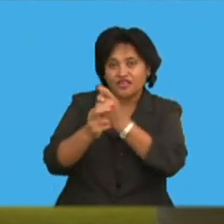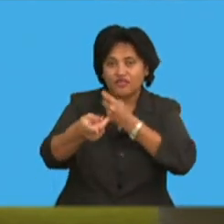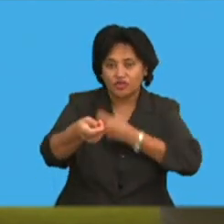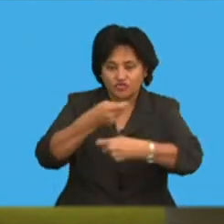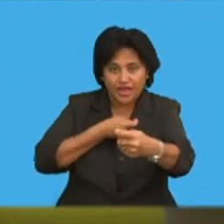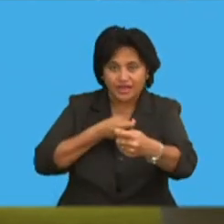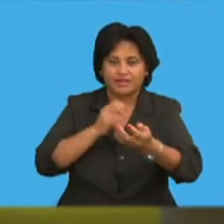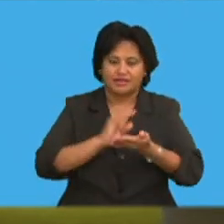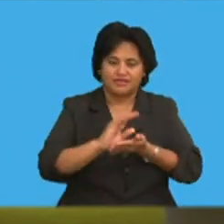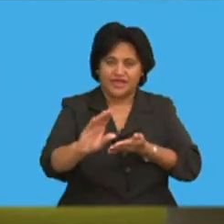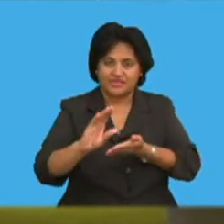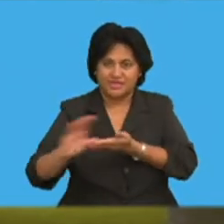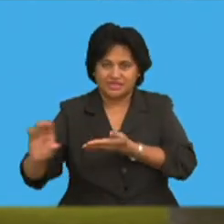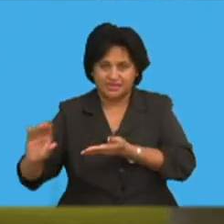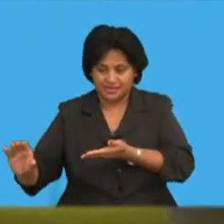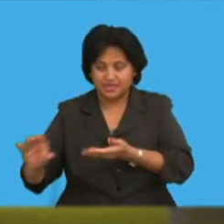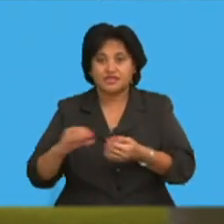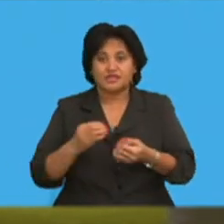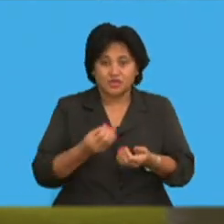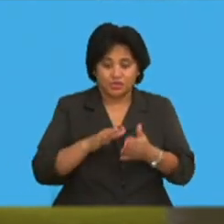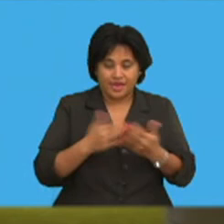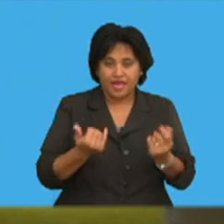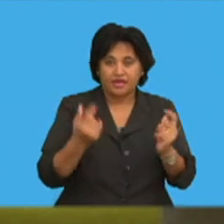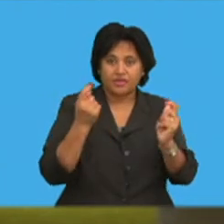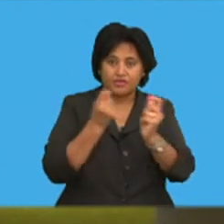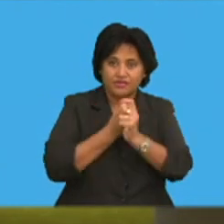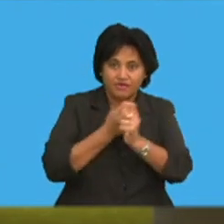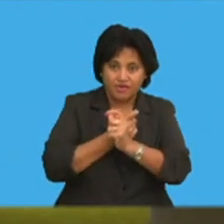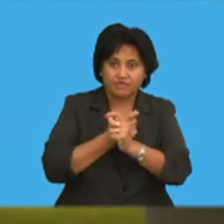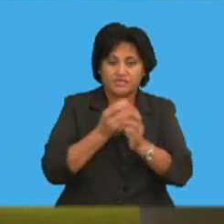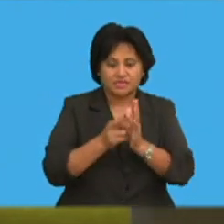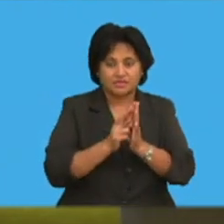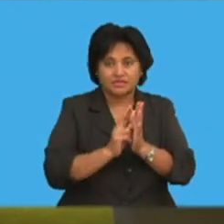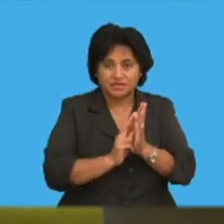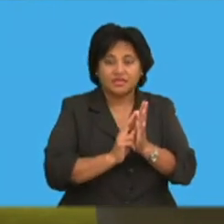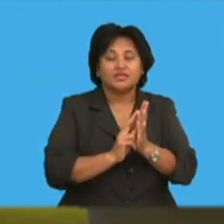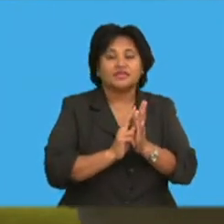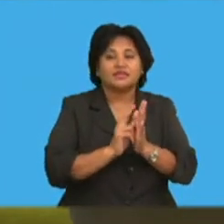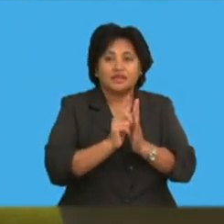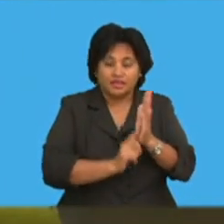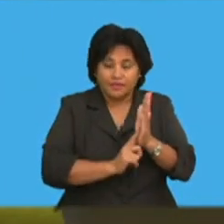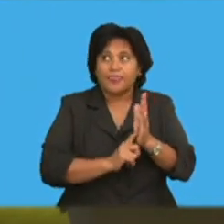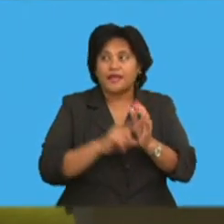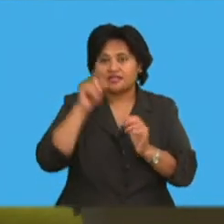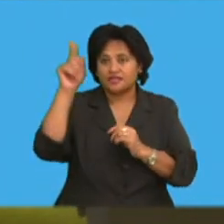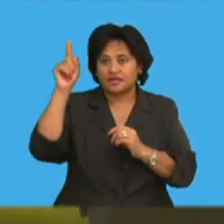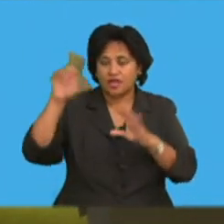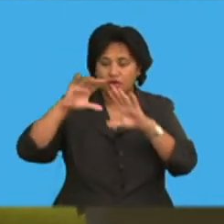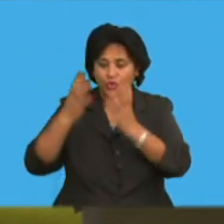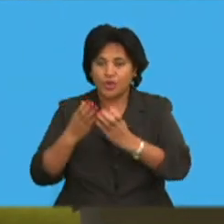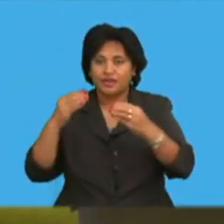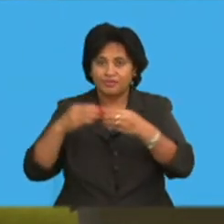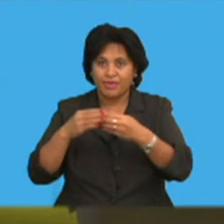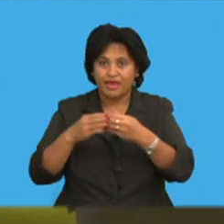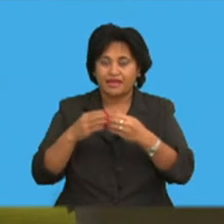investments. Therefore, Madam Speaker, the investment reforms that the Ministry and the World Bank Group and IFC is